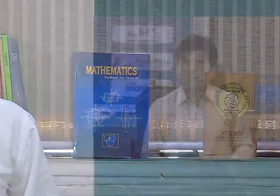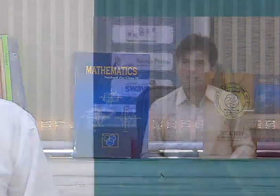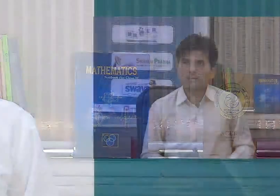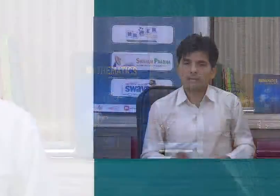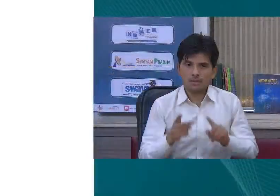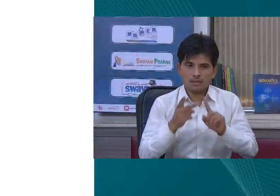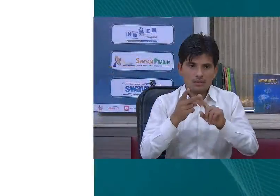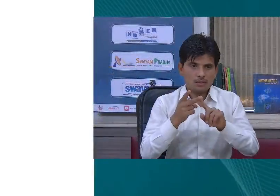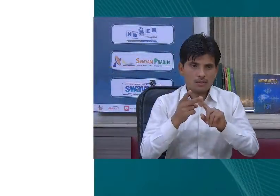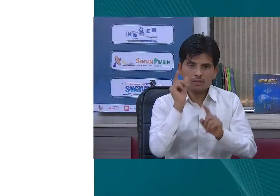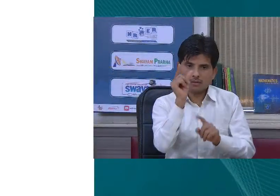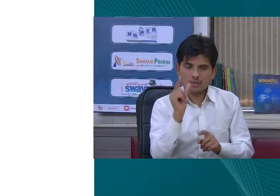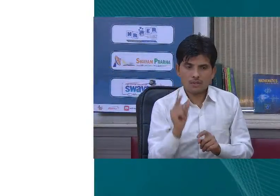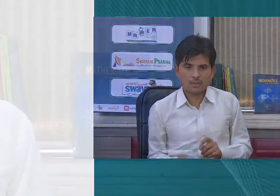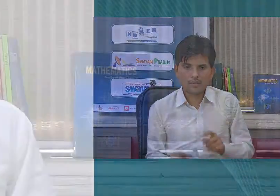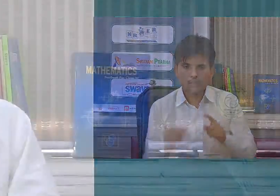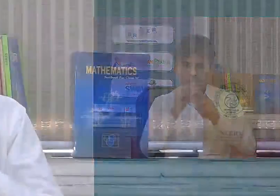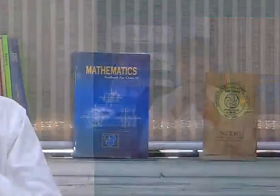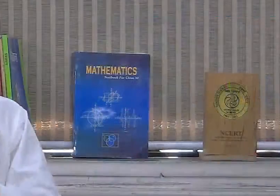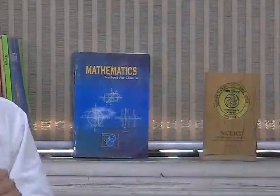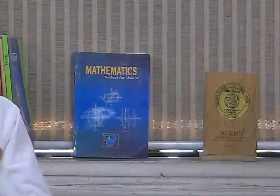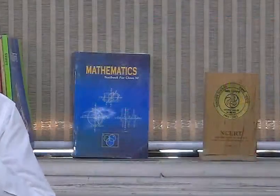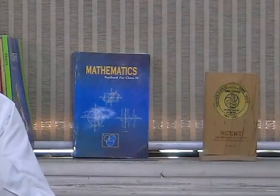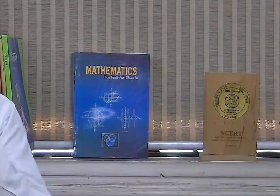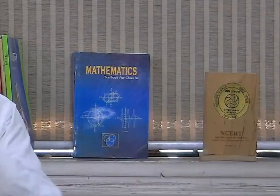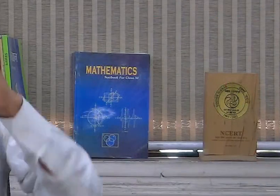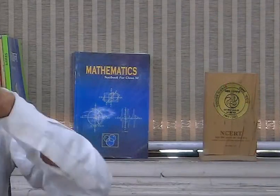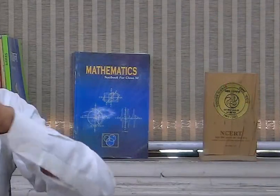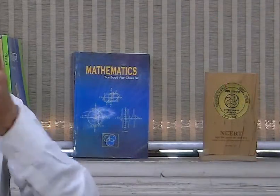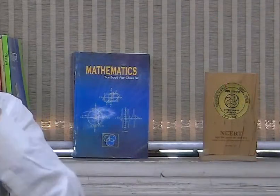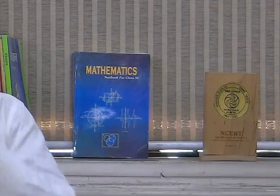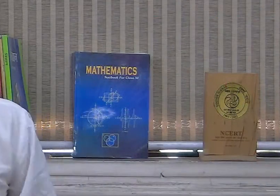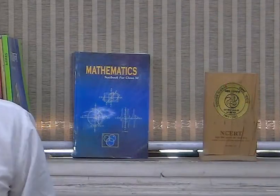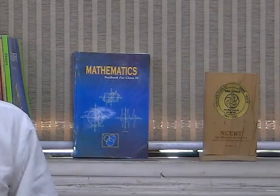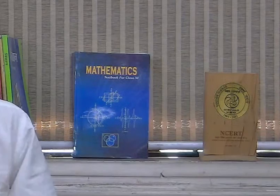The second word is planet.